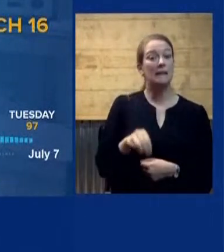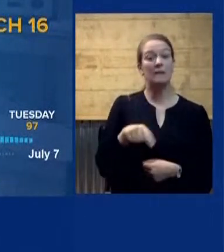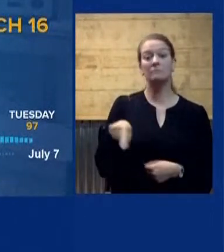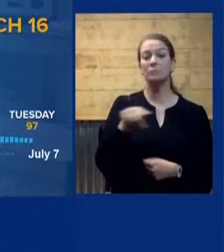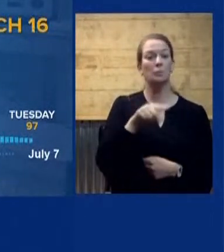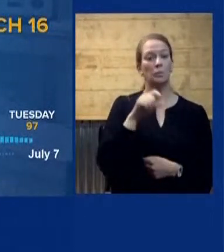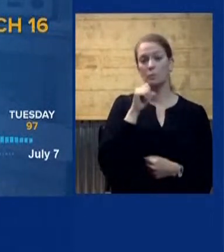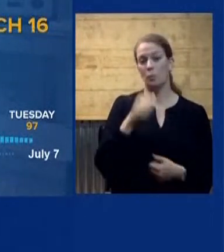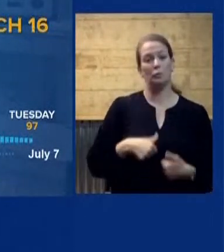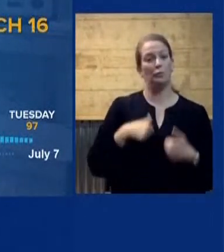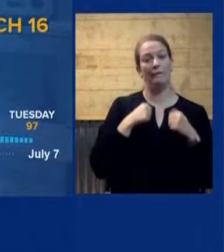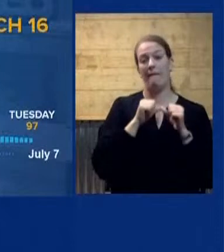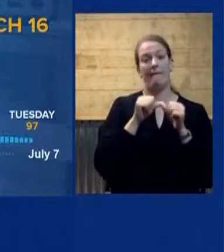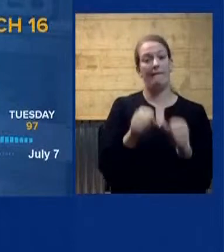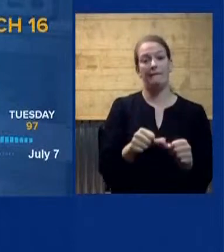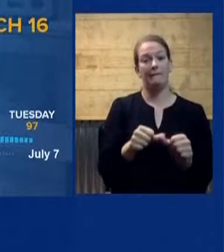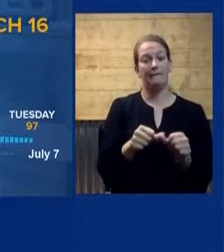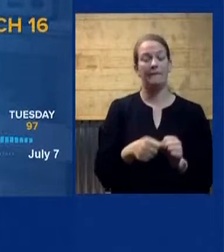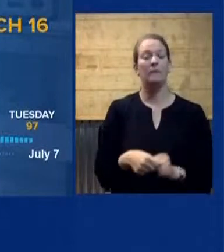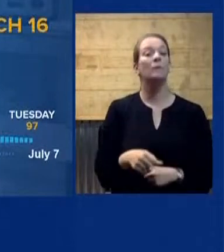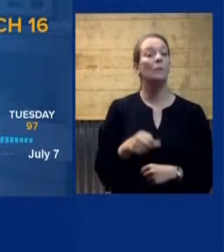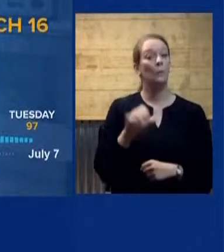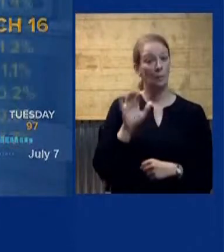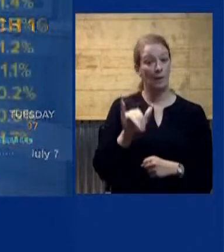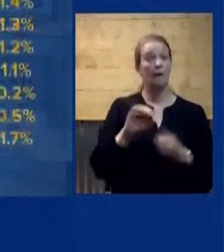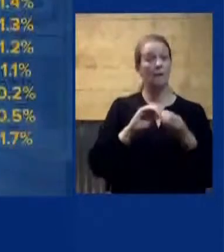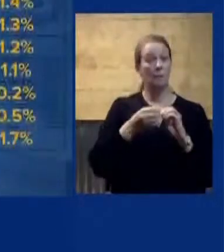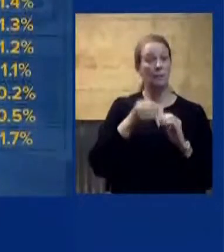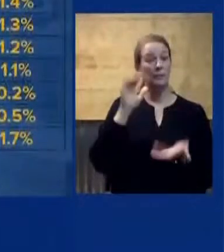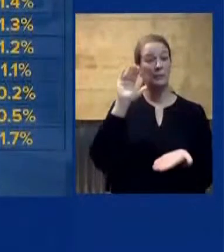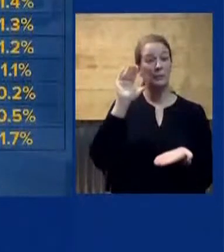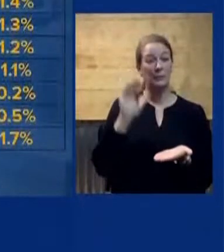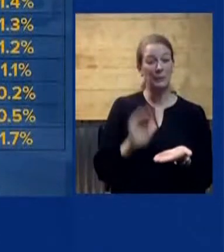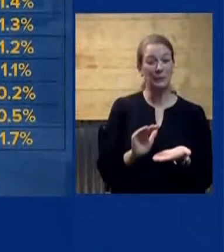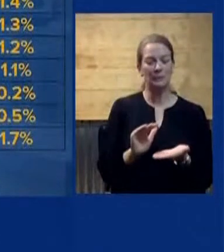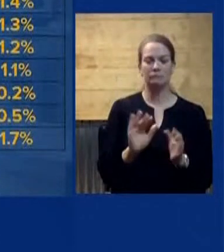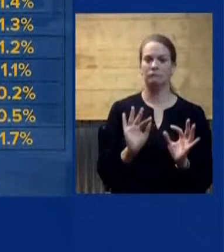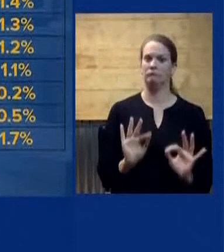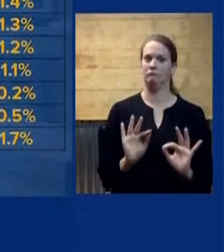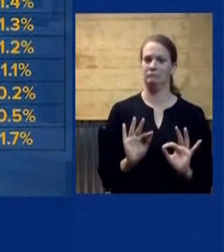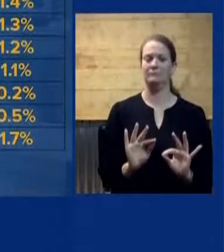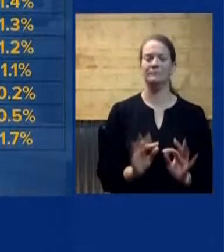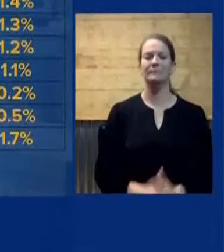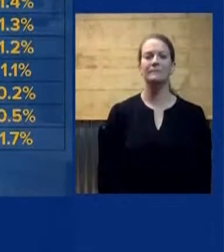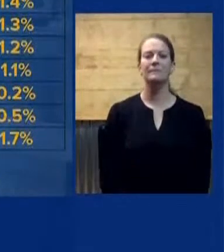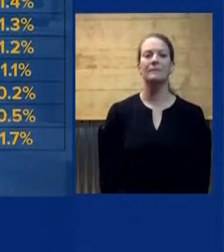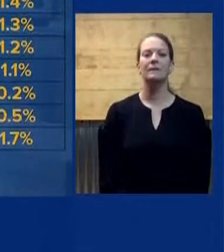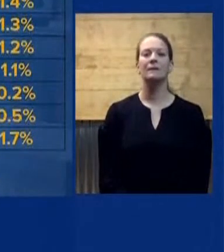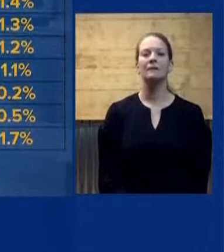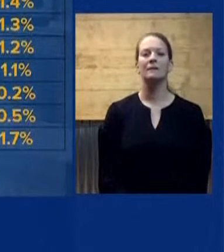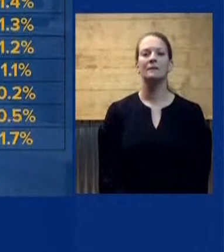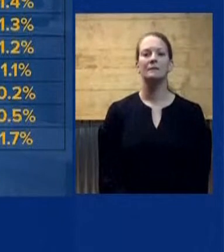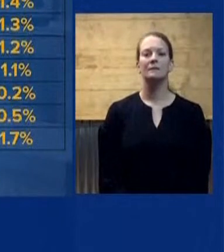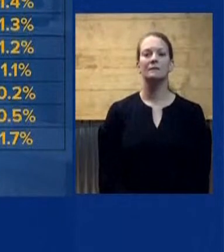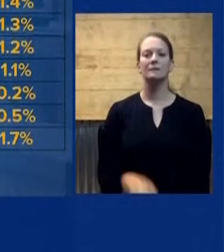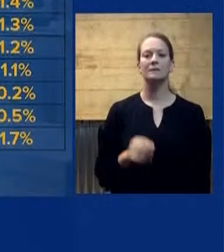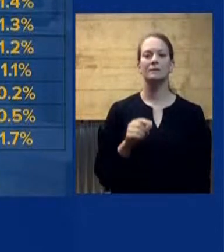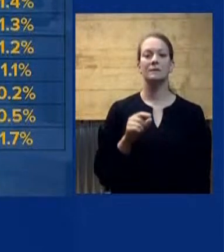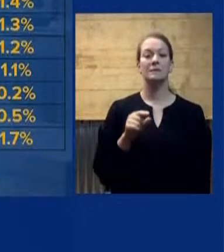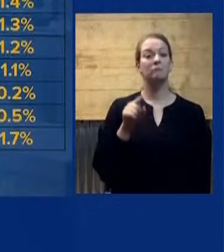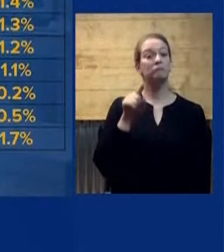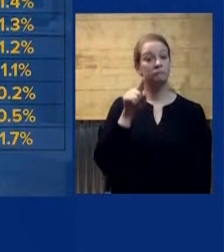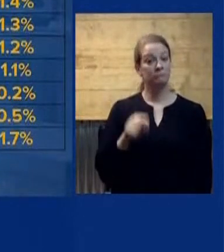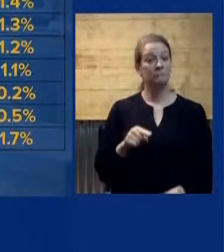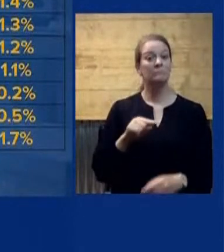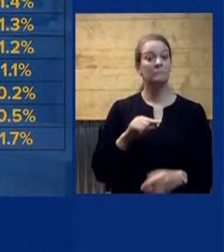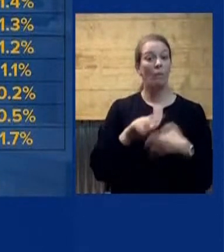that this number is down is very positive. All the numbers are where